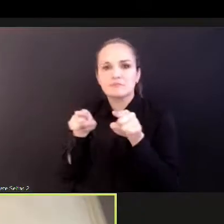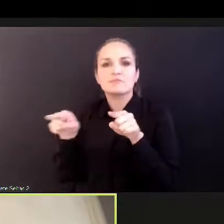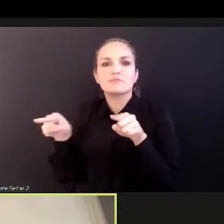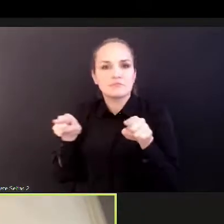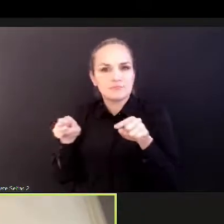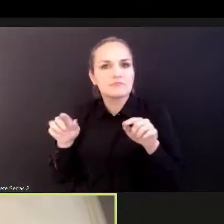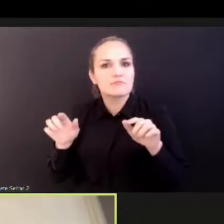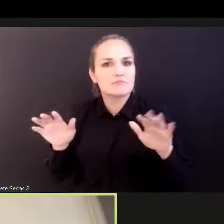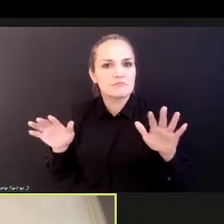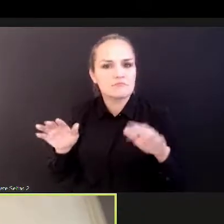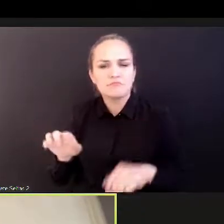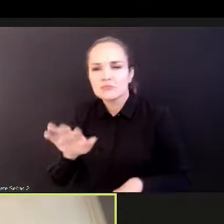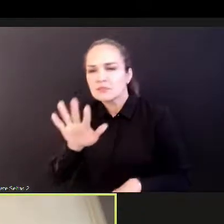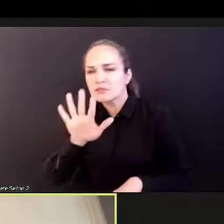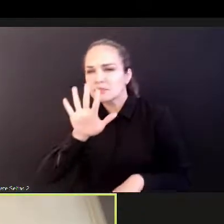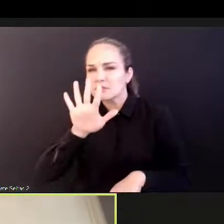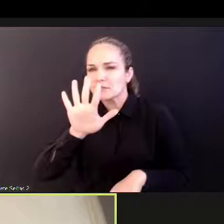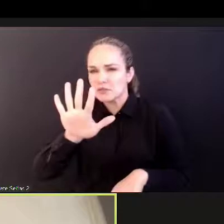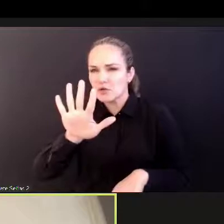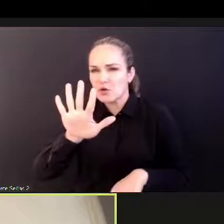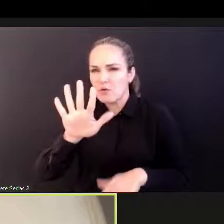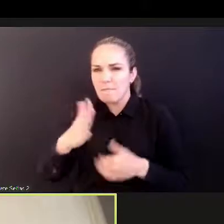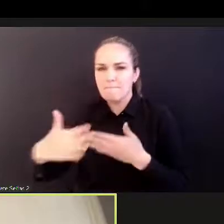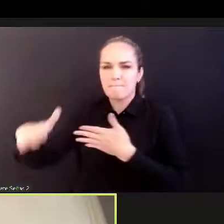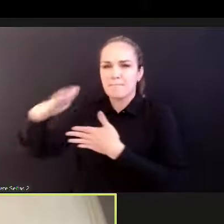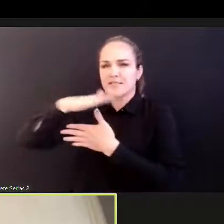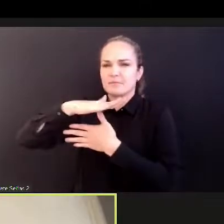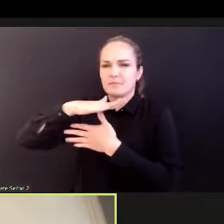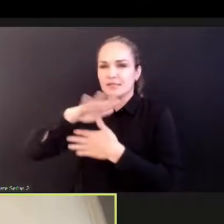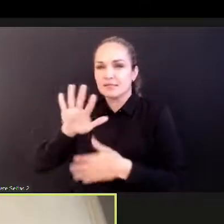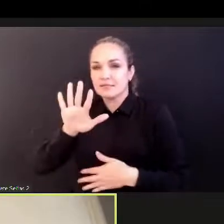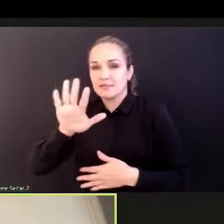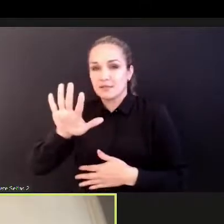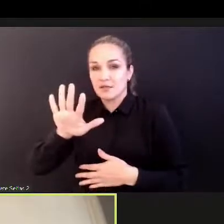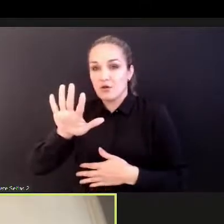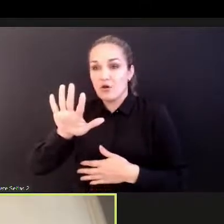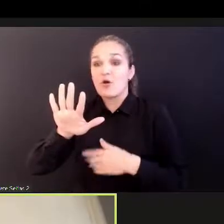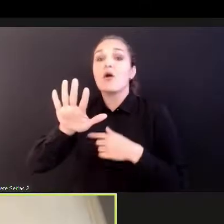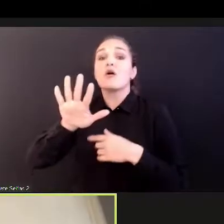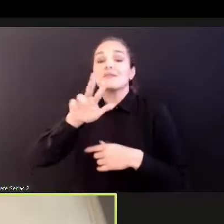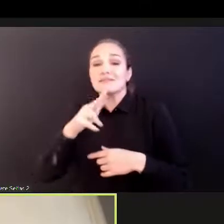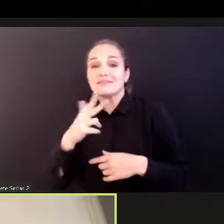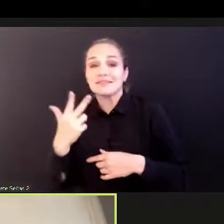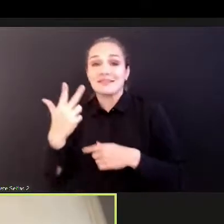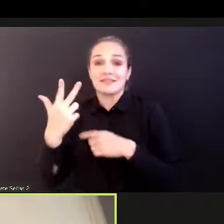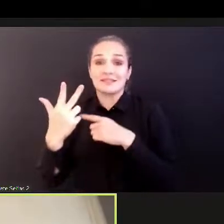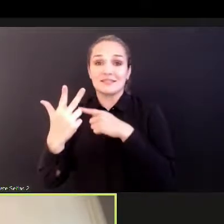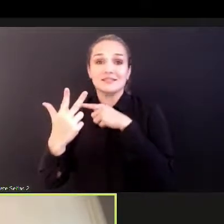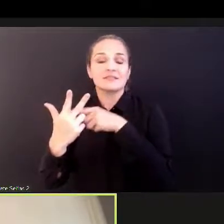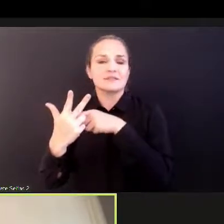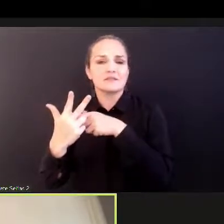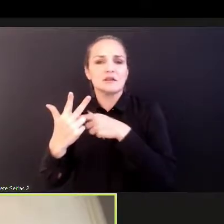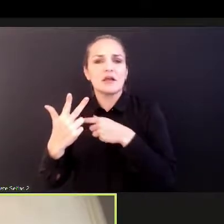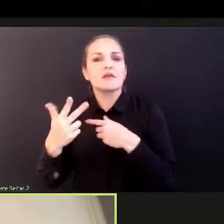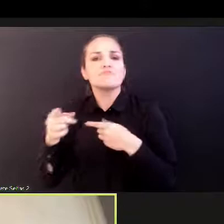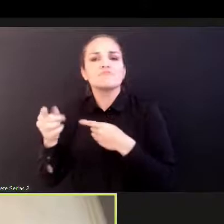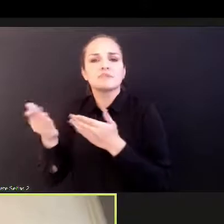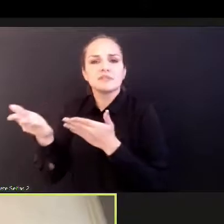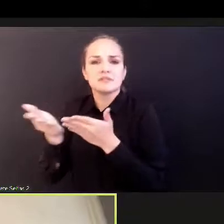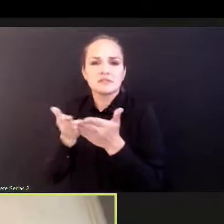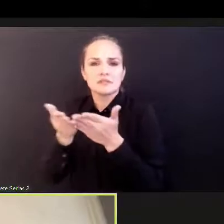to IT-enabled services, business services, telecommunication communication services, and finance.